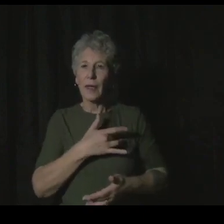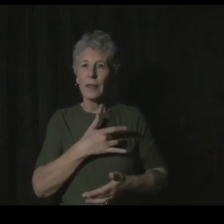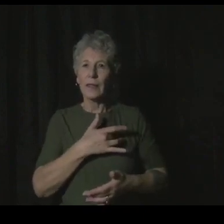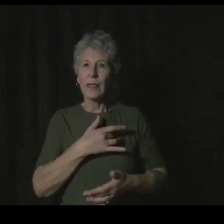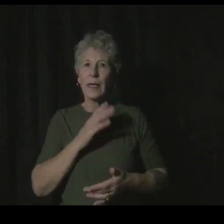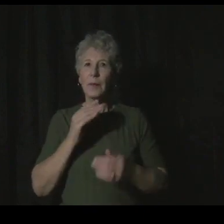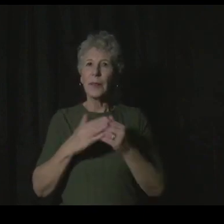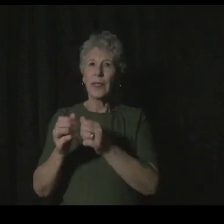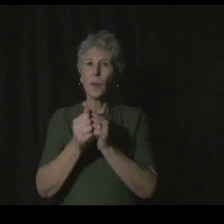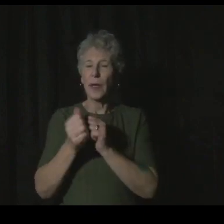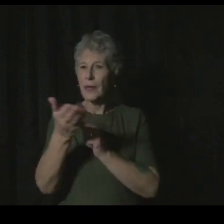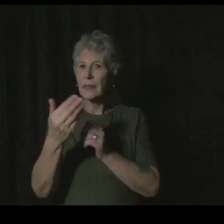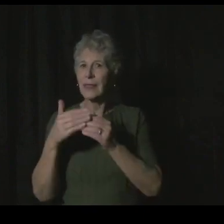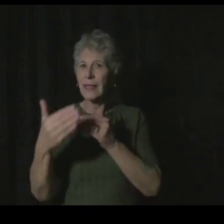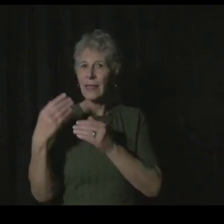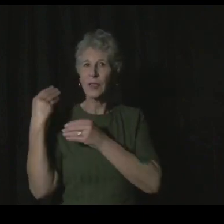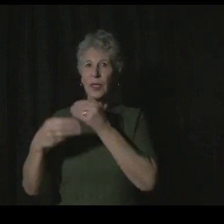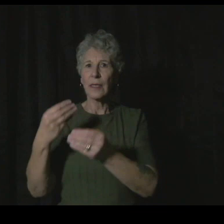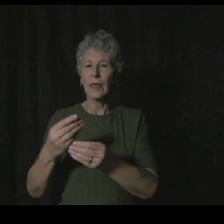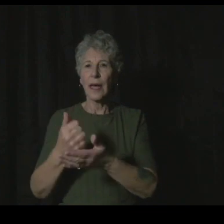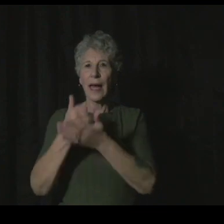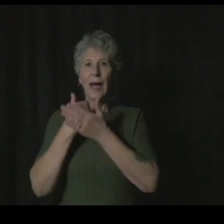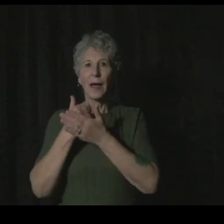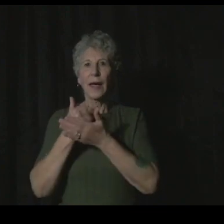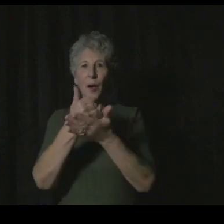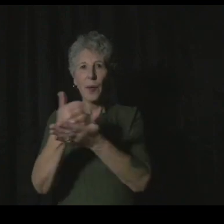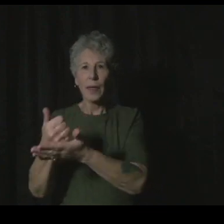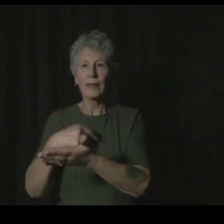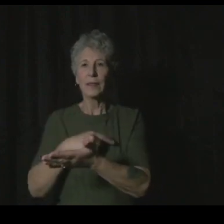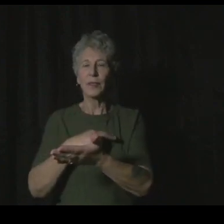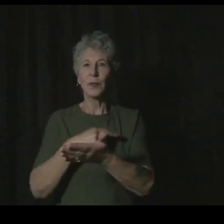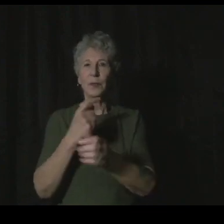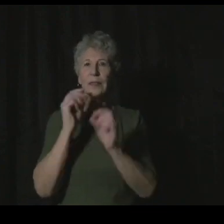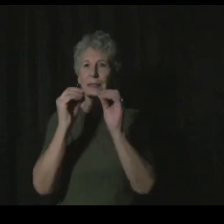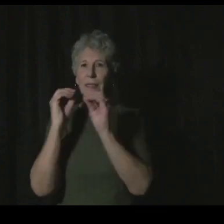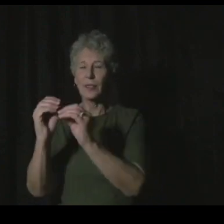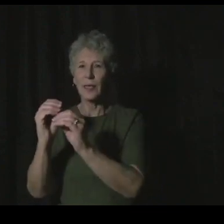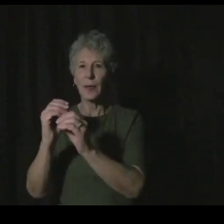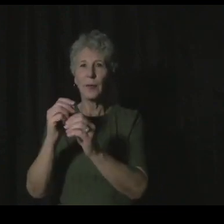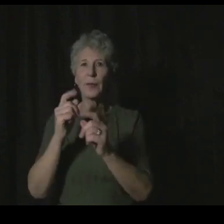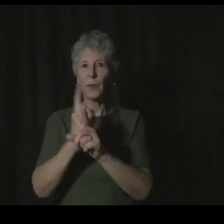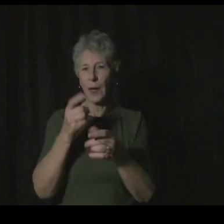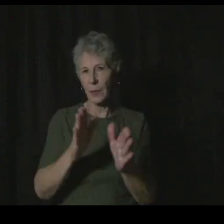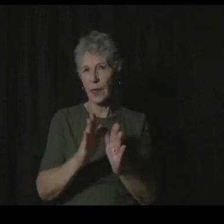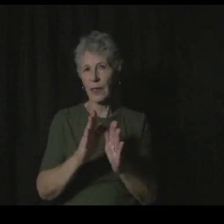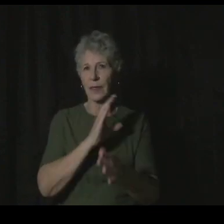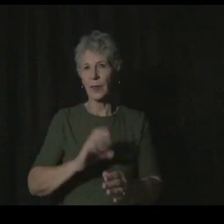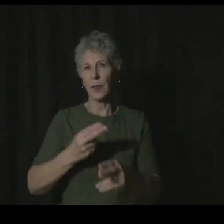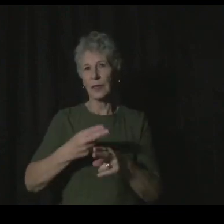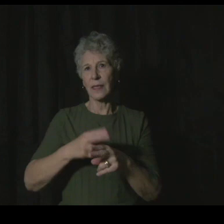next generation and help us to disciple them properly in your word. We pray in Christ's name. Amen.